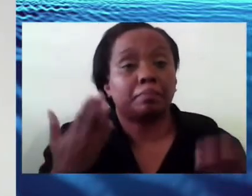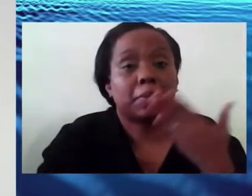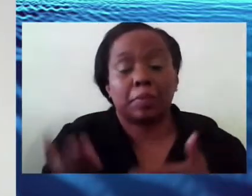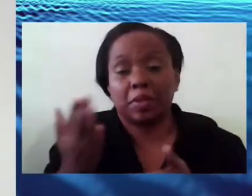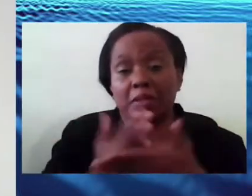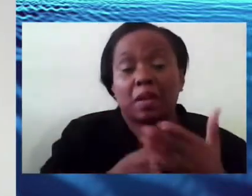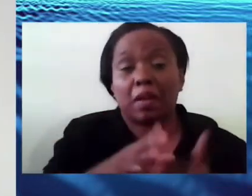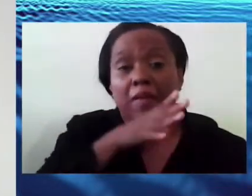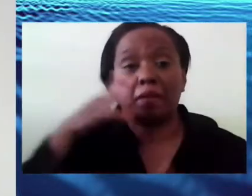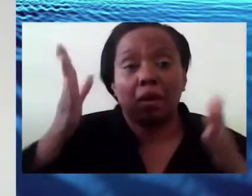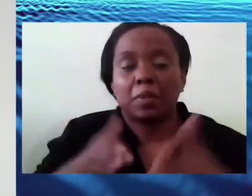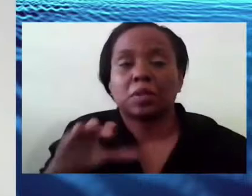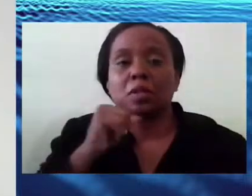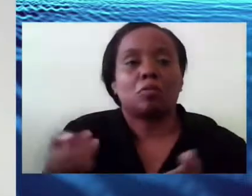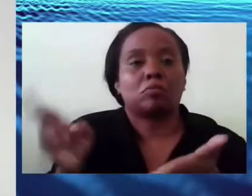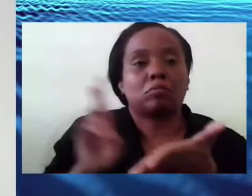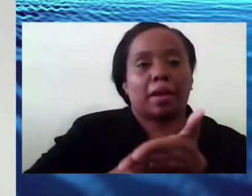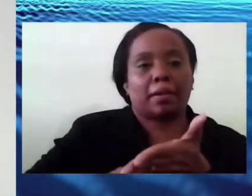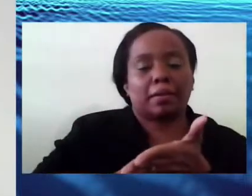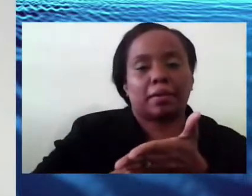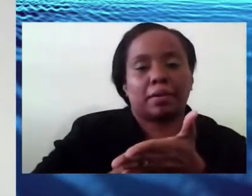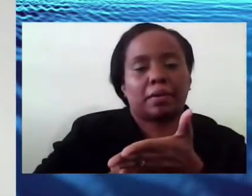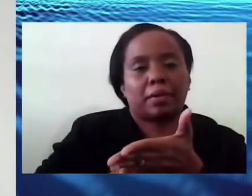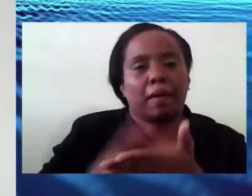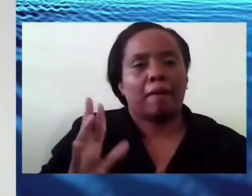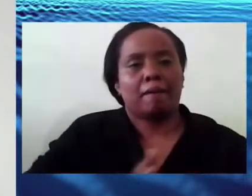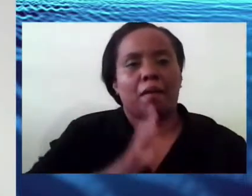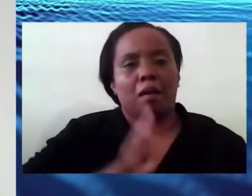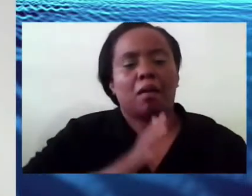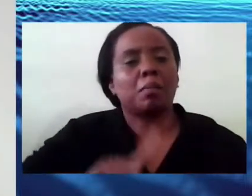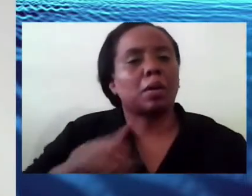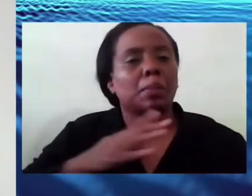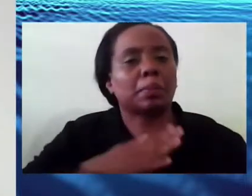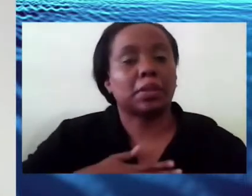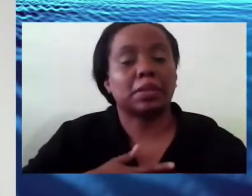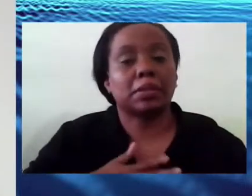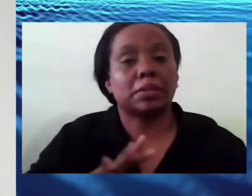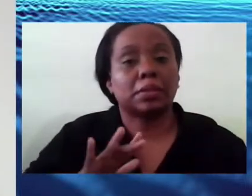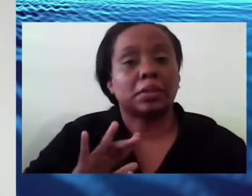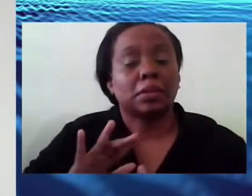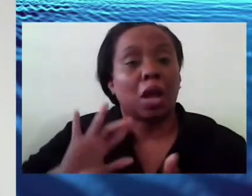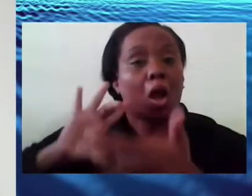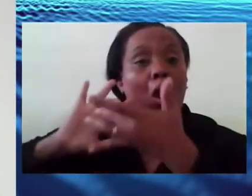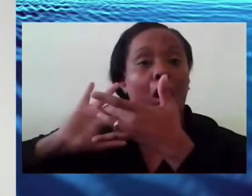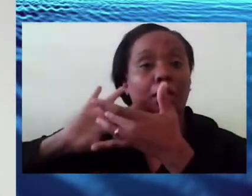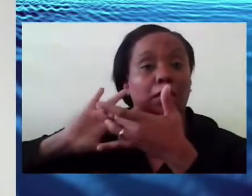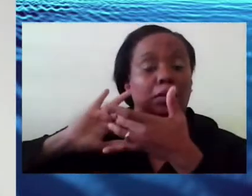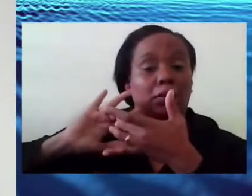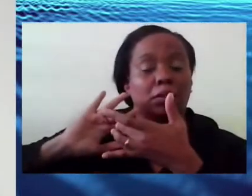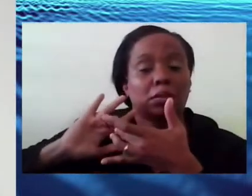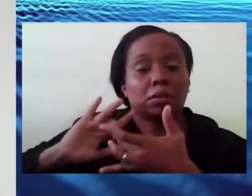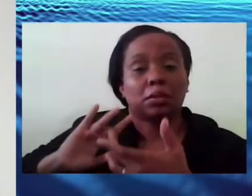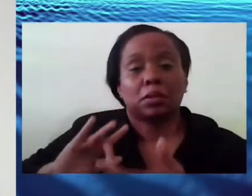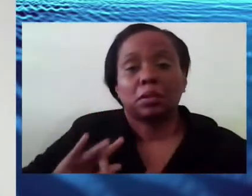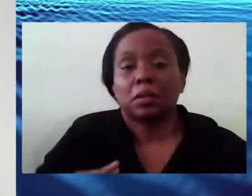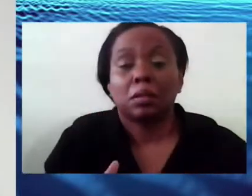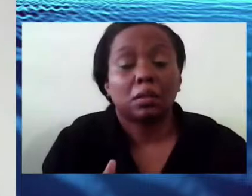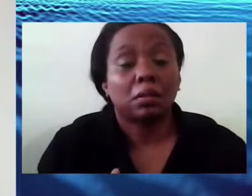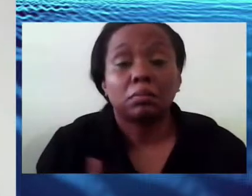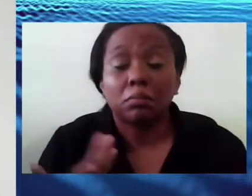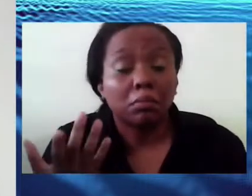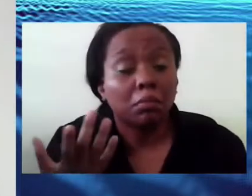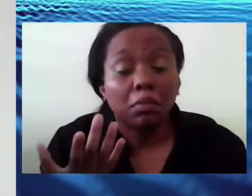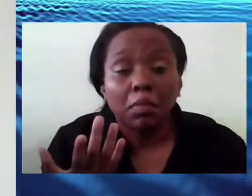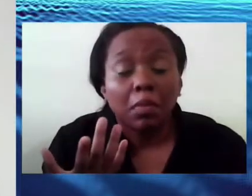of an agriculture society to contact the Barbados Agriculture Society and make themselves known, because we can only help you if we know that you